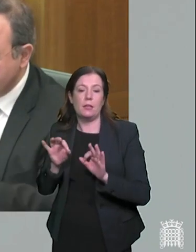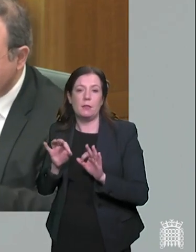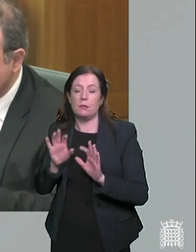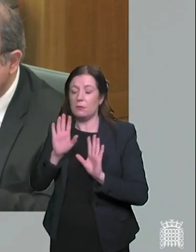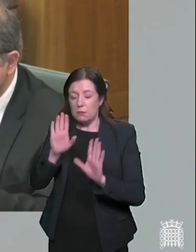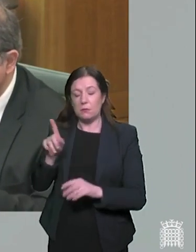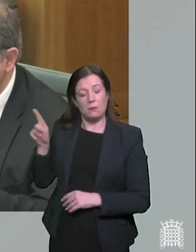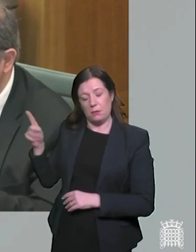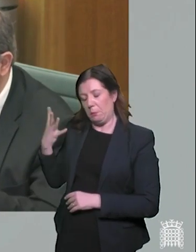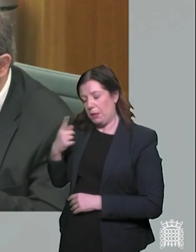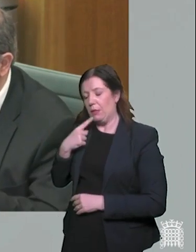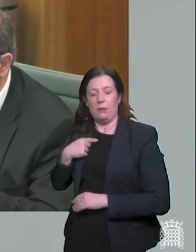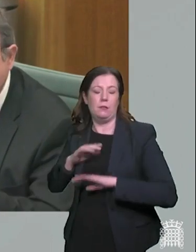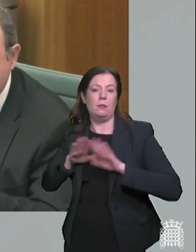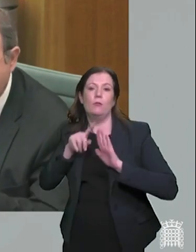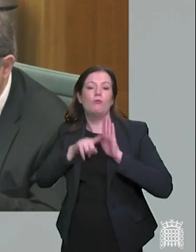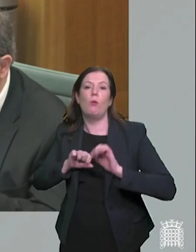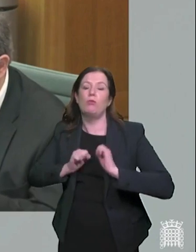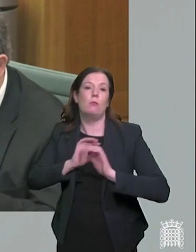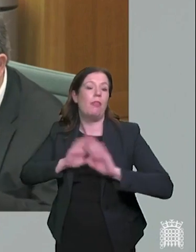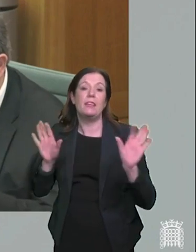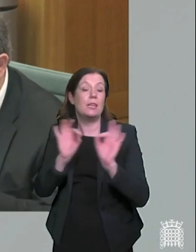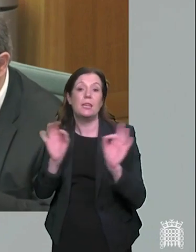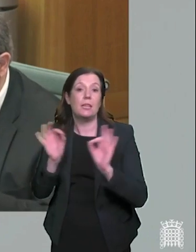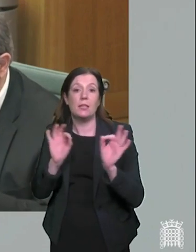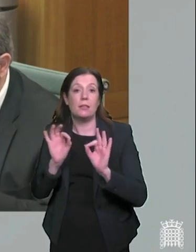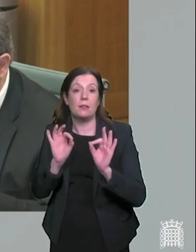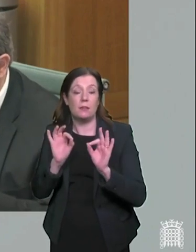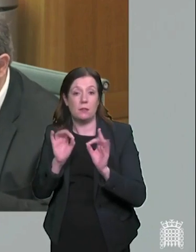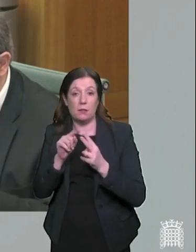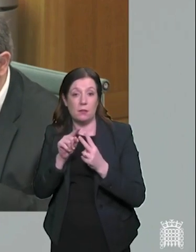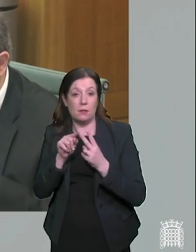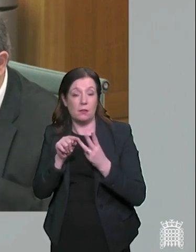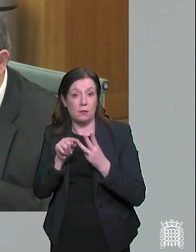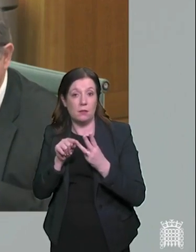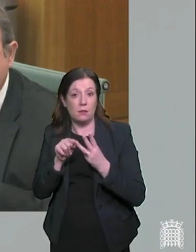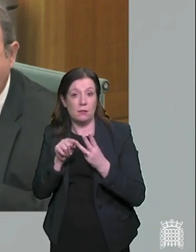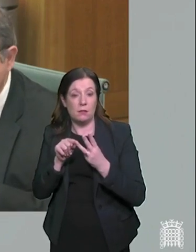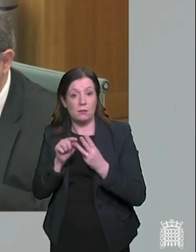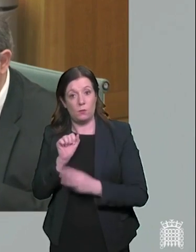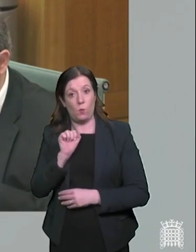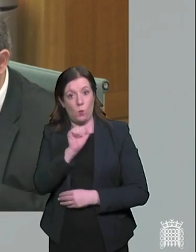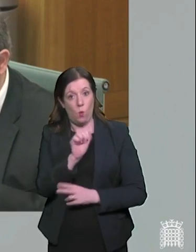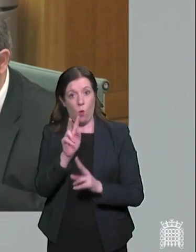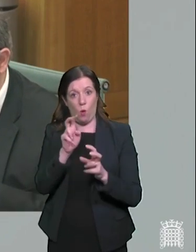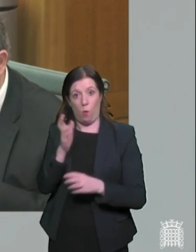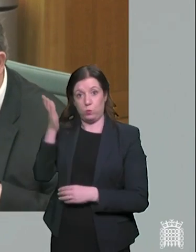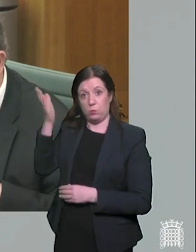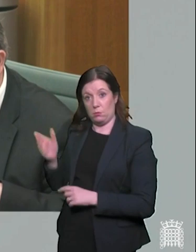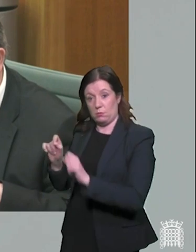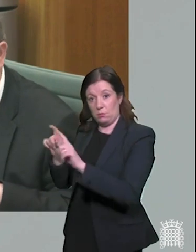been repeatedly assured that no rules were broken." Now, these quotes which are on screen